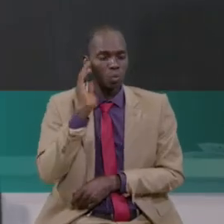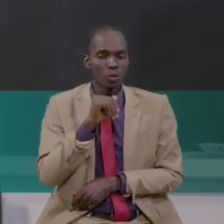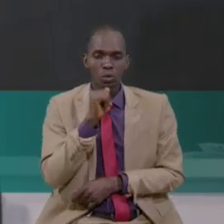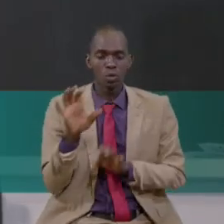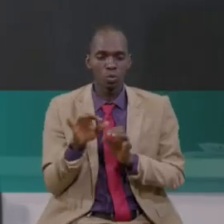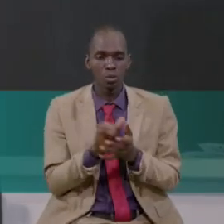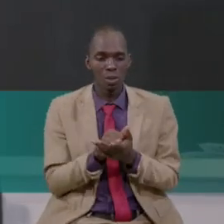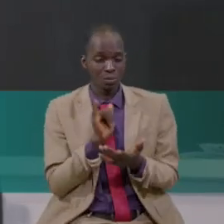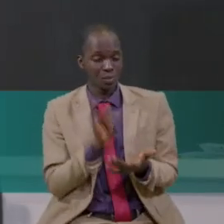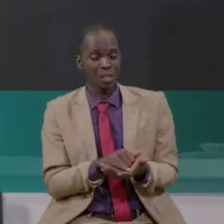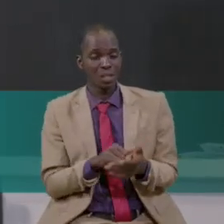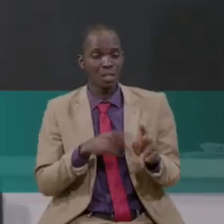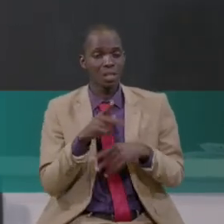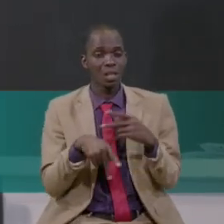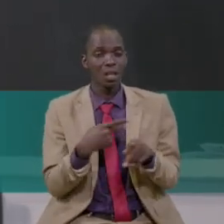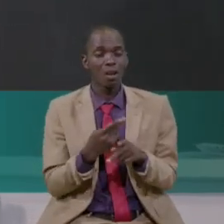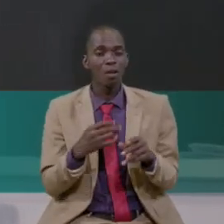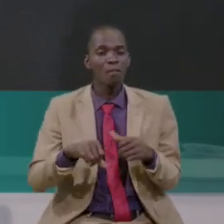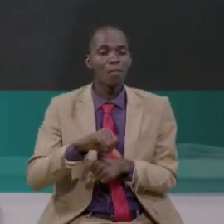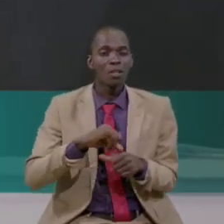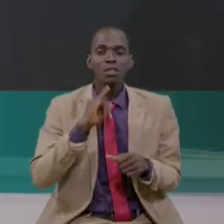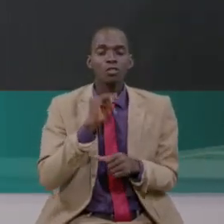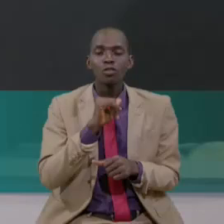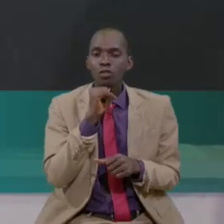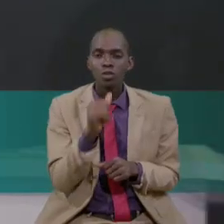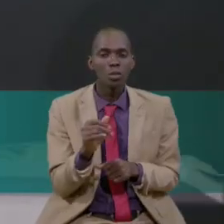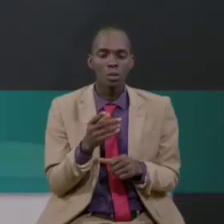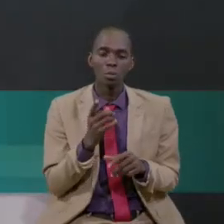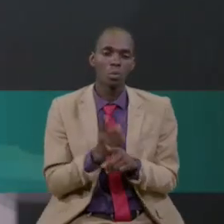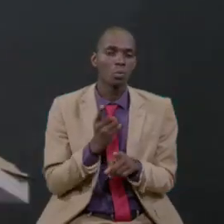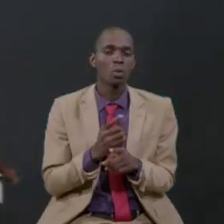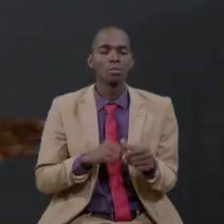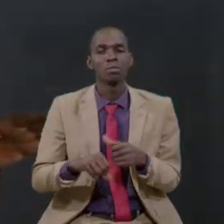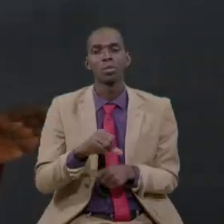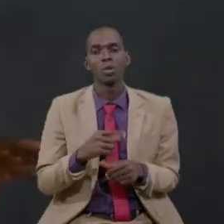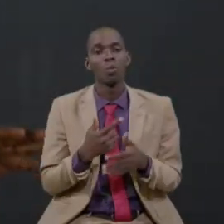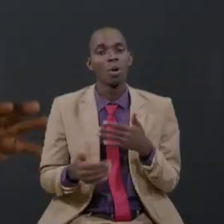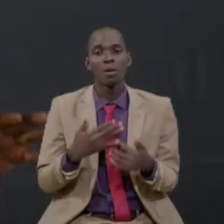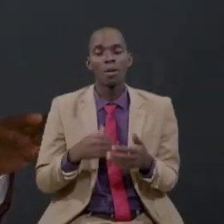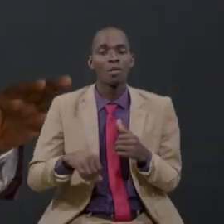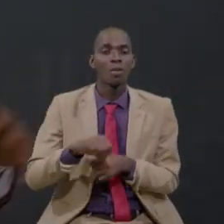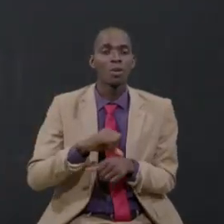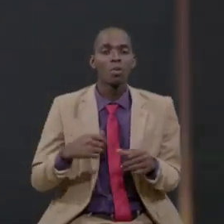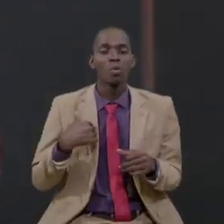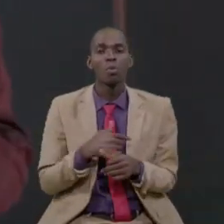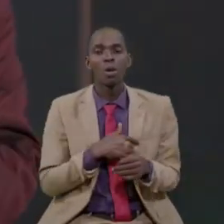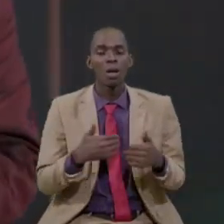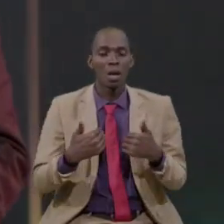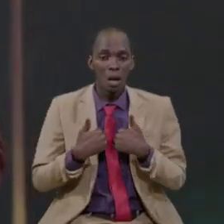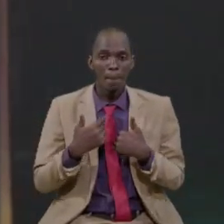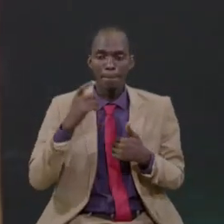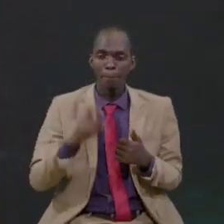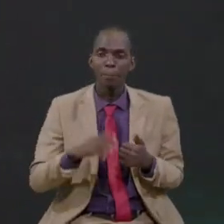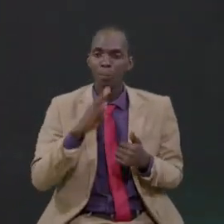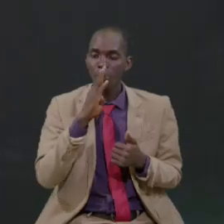fellowship in the light and in the Lord. Whatever fellowship we have must be fellowship in the light. Give